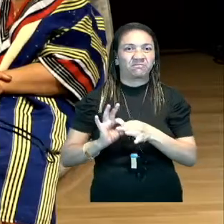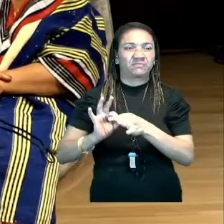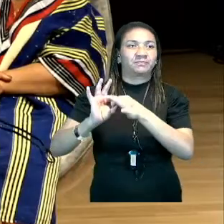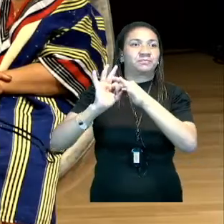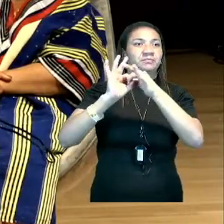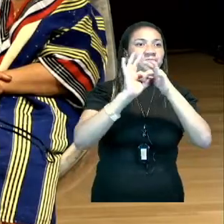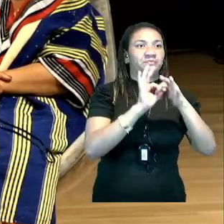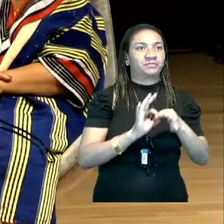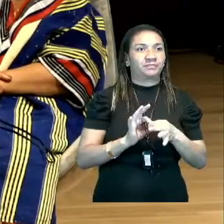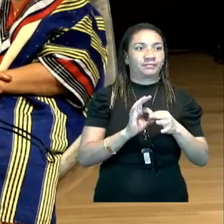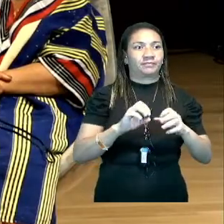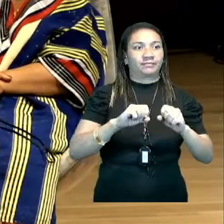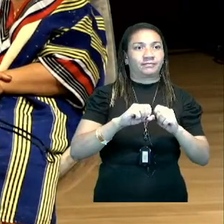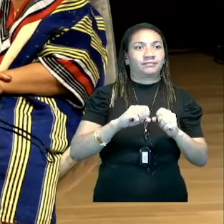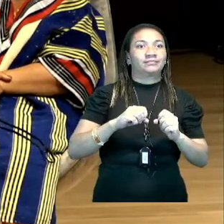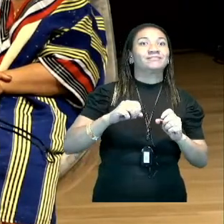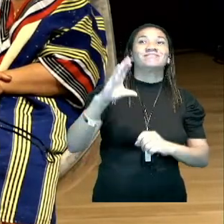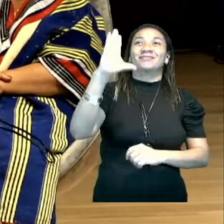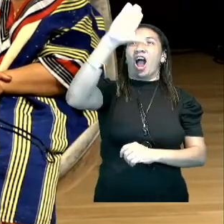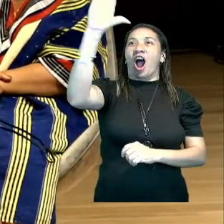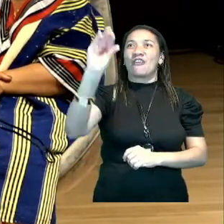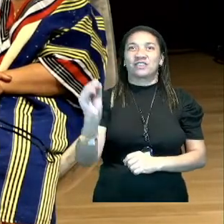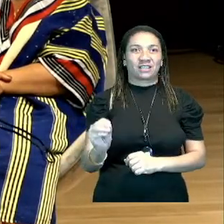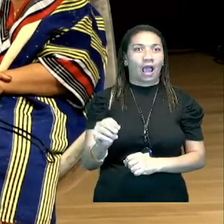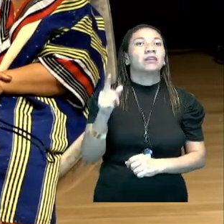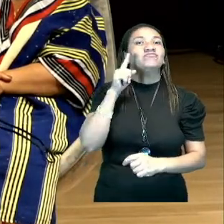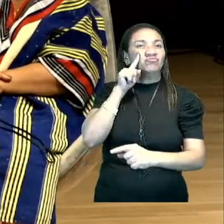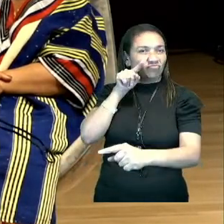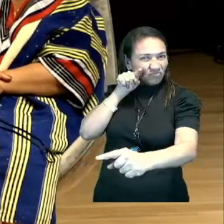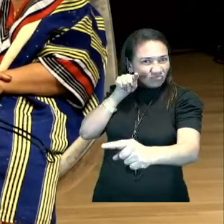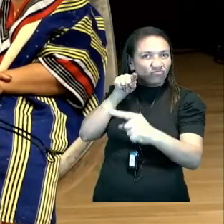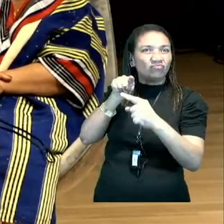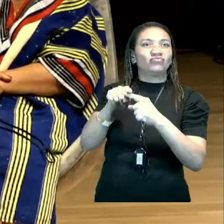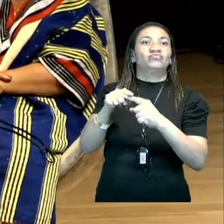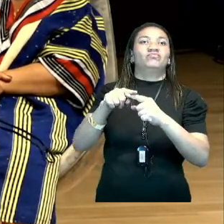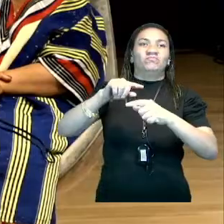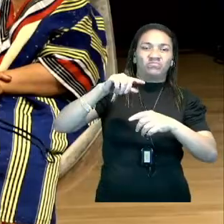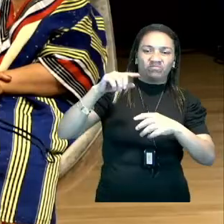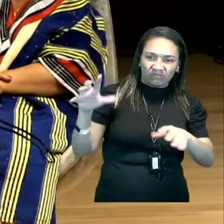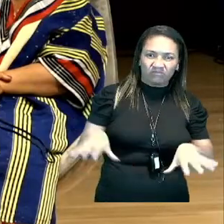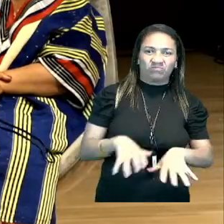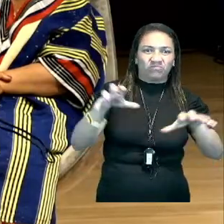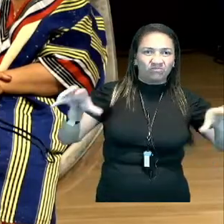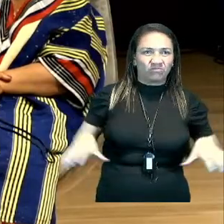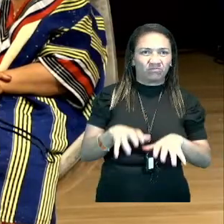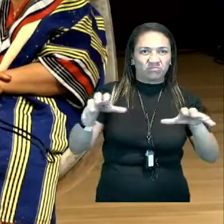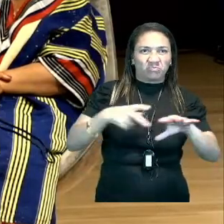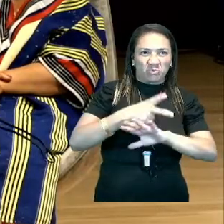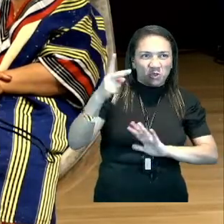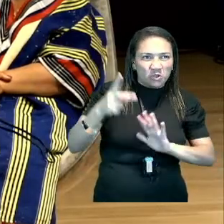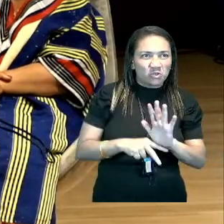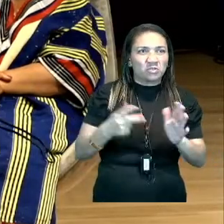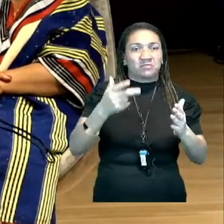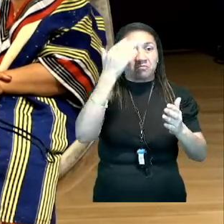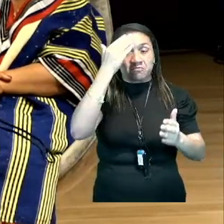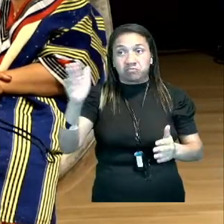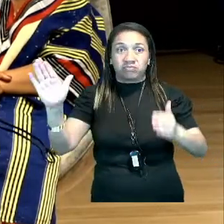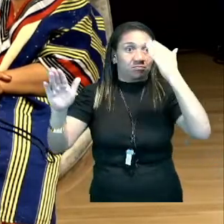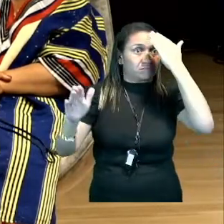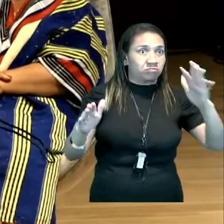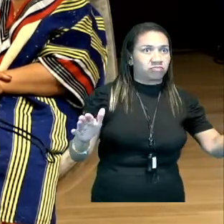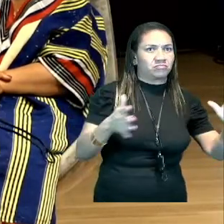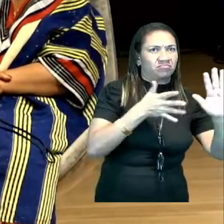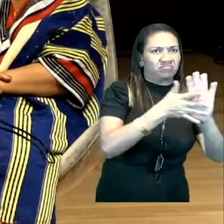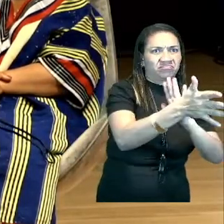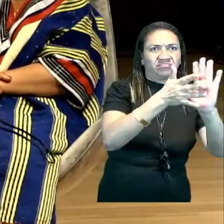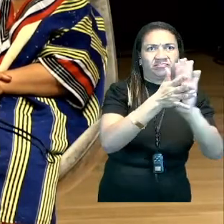Our reconnection with our mother Africa, we're still working on this. We continue opening